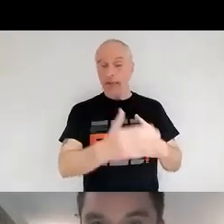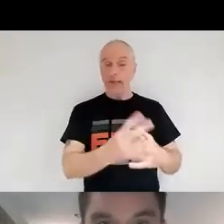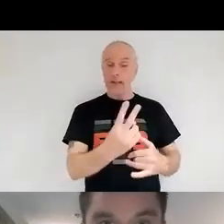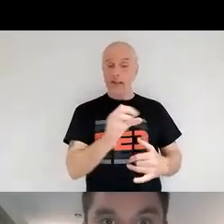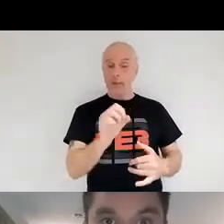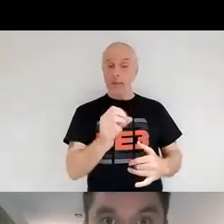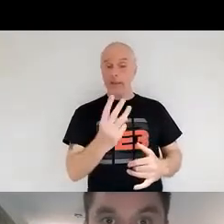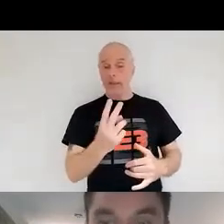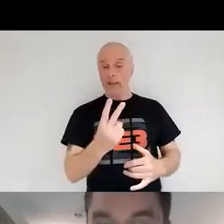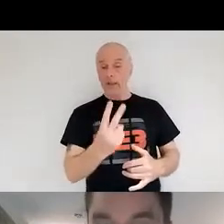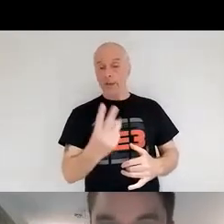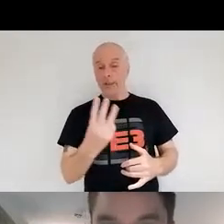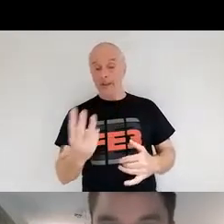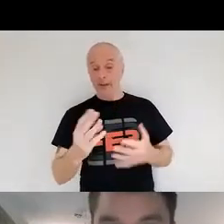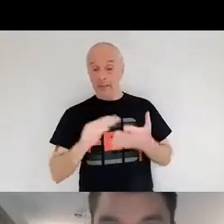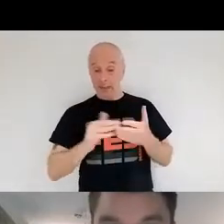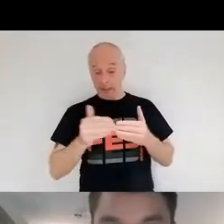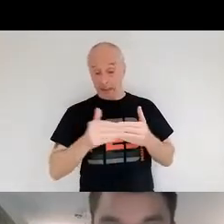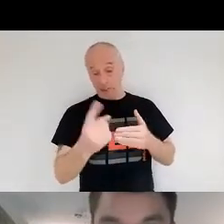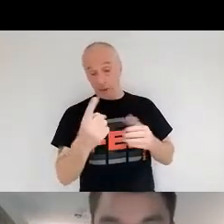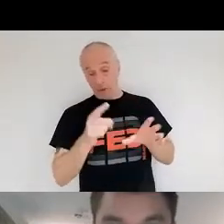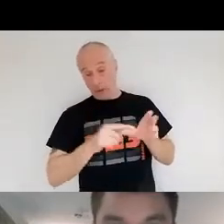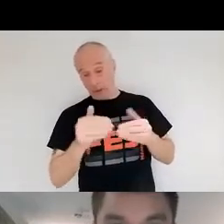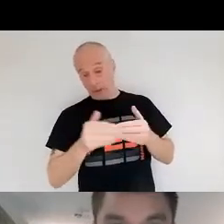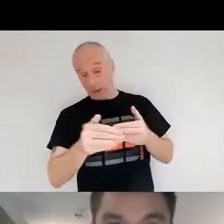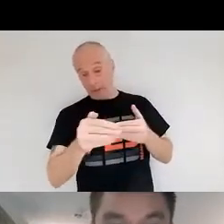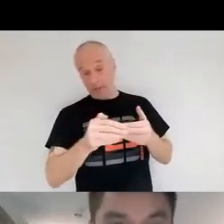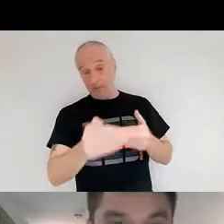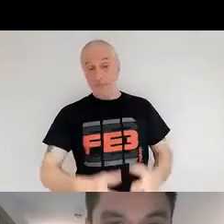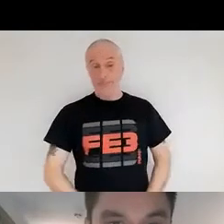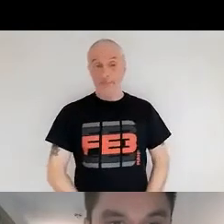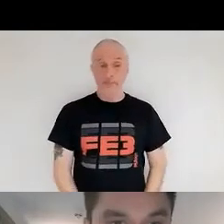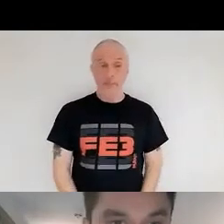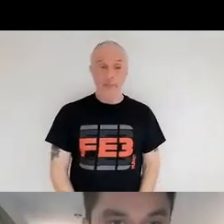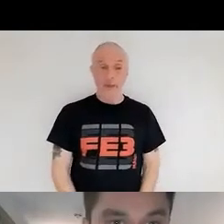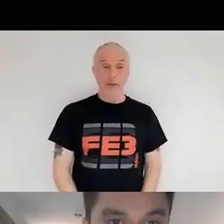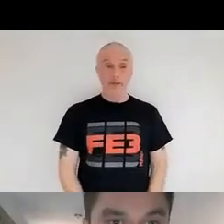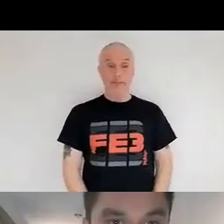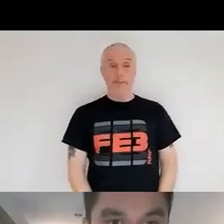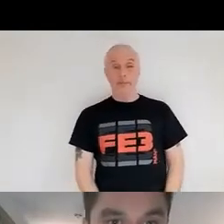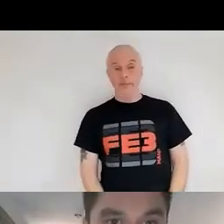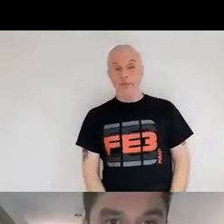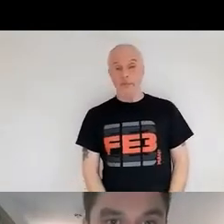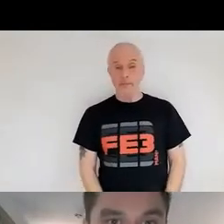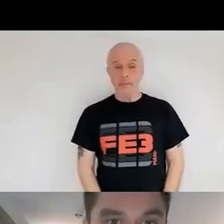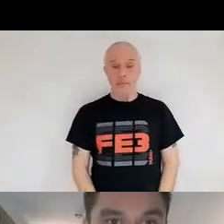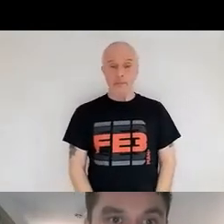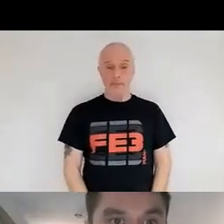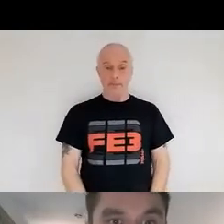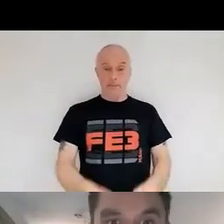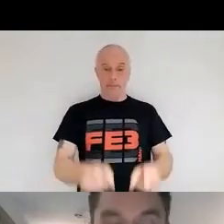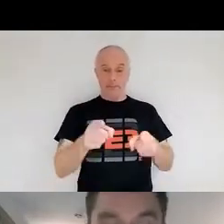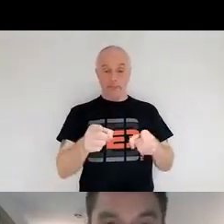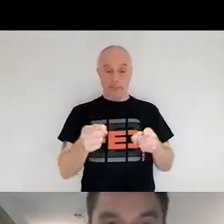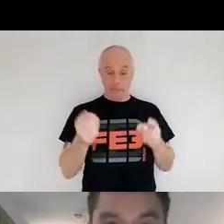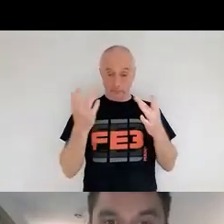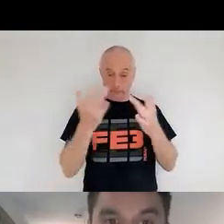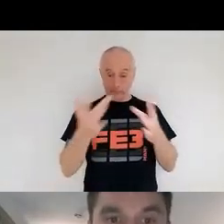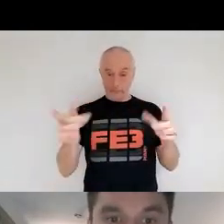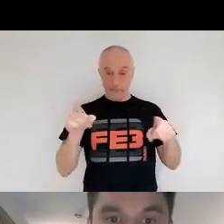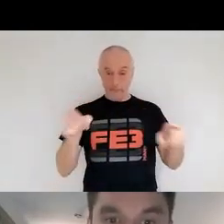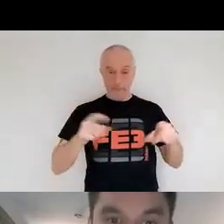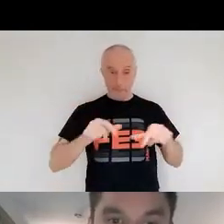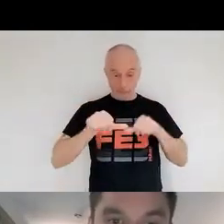pretty much just around the corner. So this is just a pretty simplified graphic to show what process we're